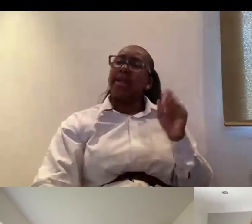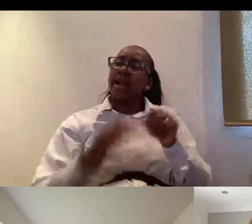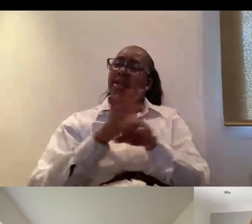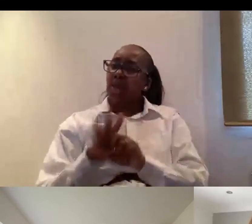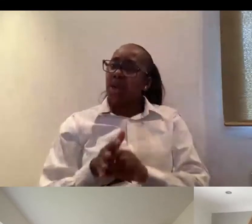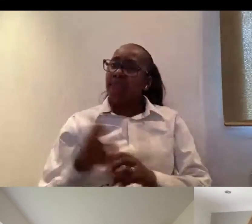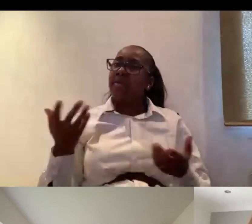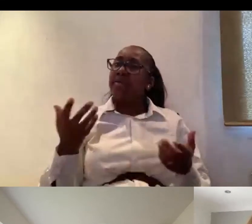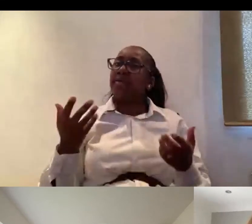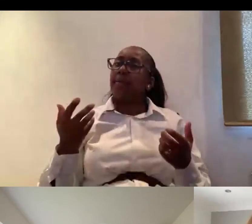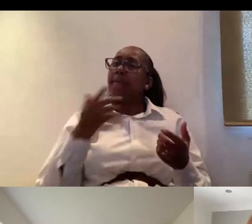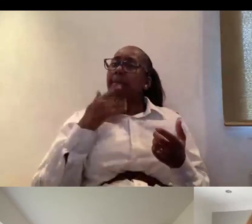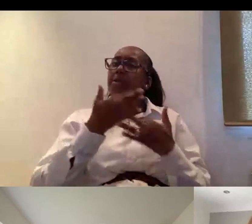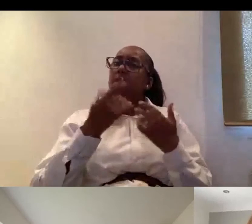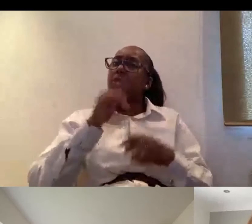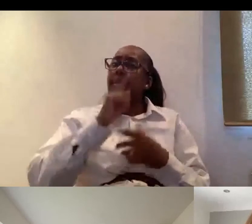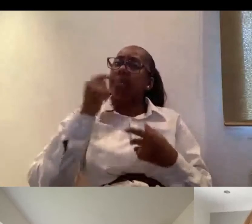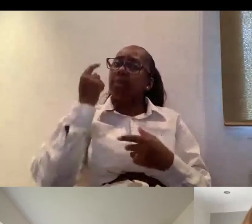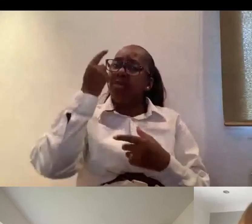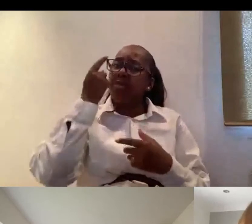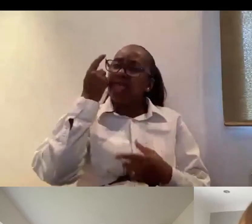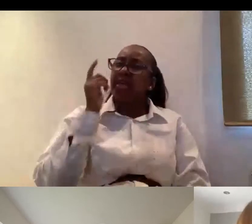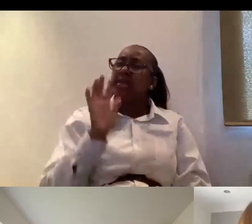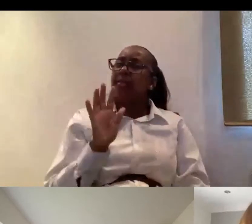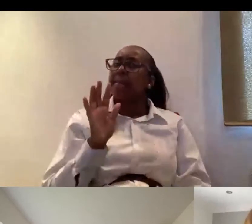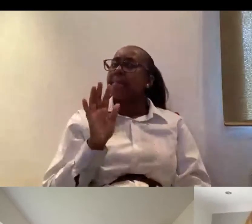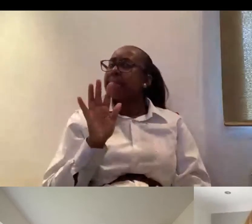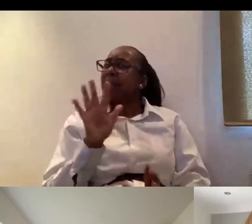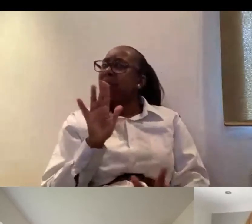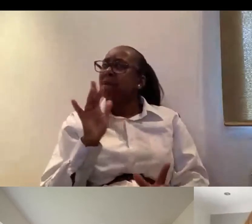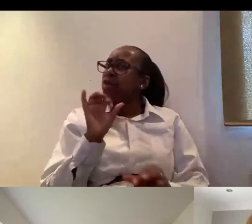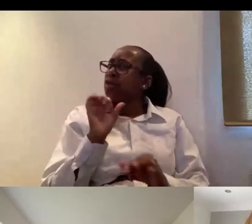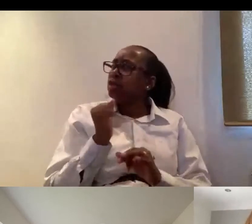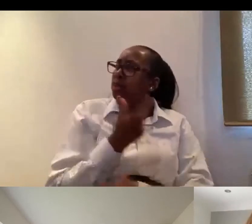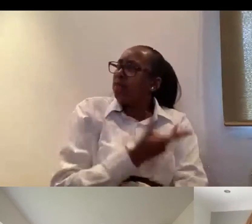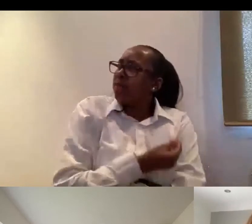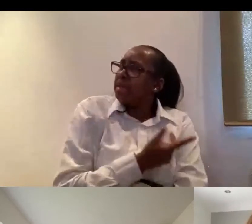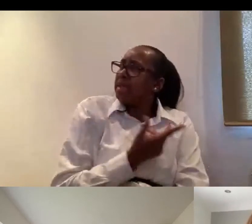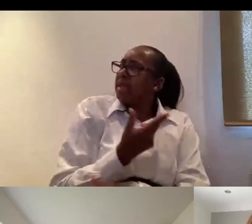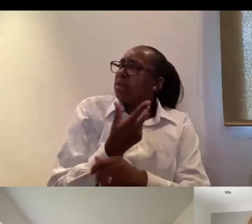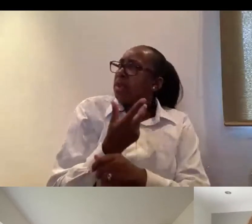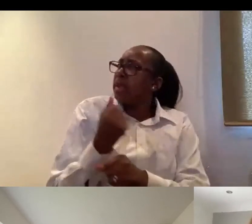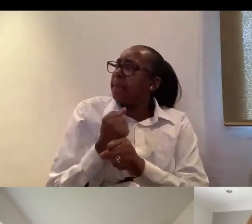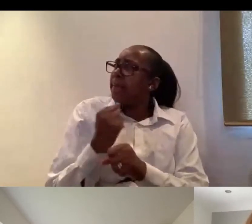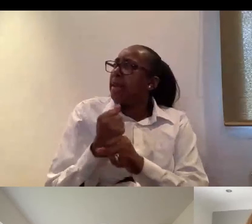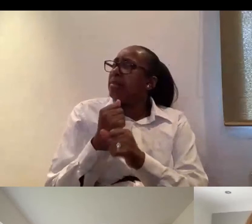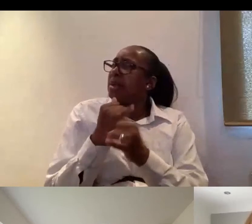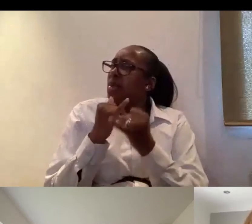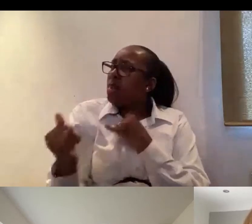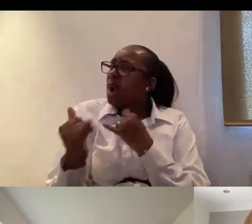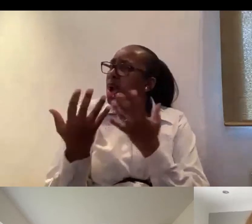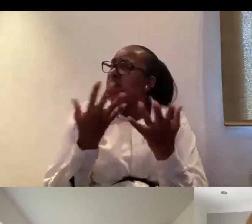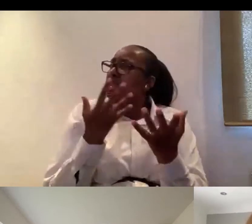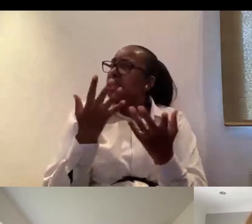COVID. So there's a lot of people really thinking, well, should I be doing it? Is it going to make me worse? So what would your answer be